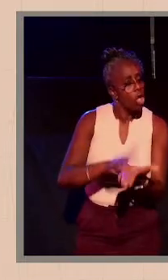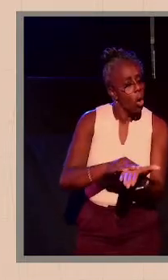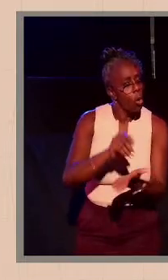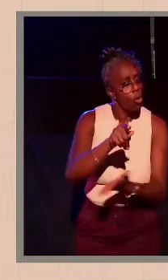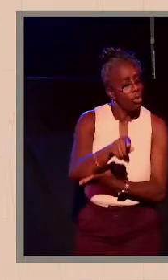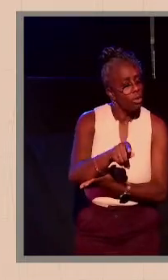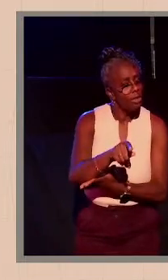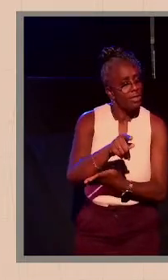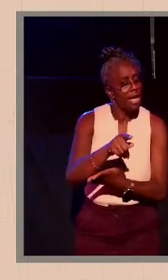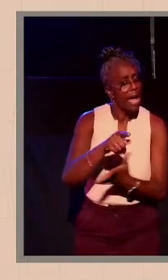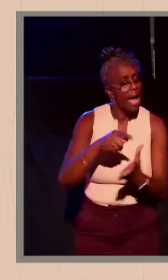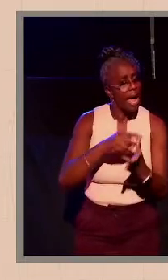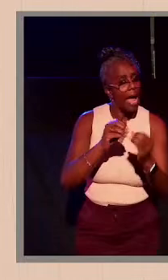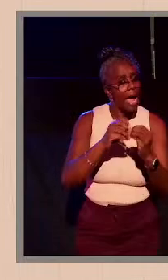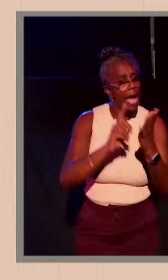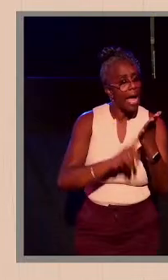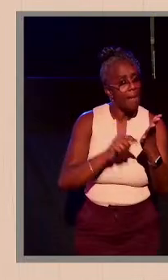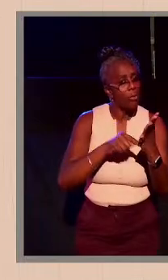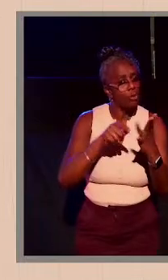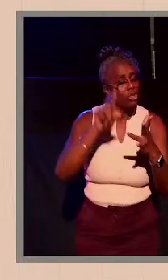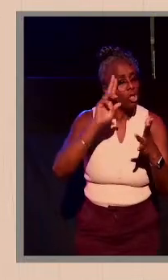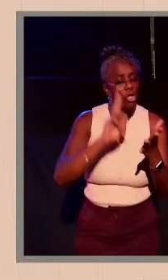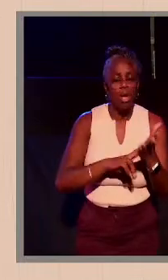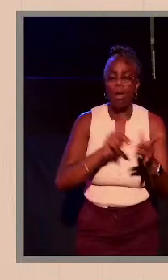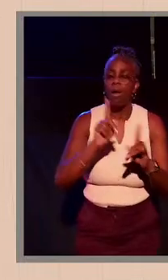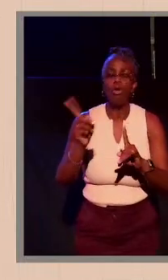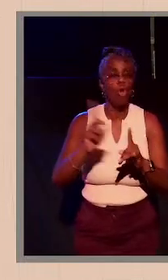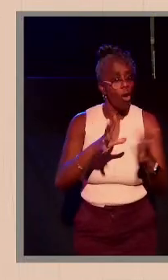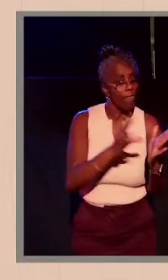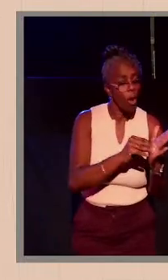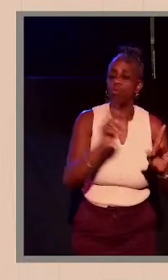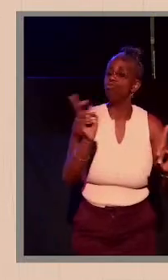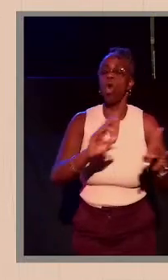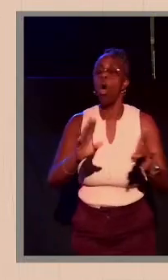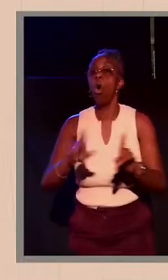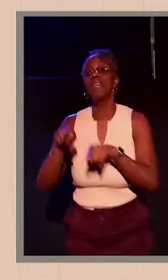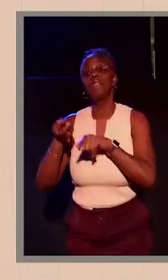phone? So Ableton's running on the Mac.